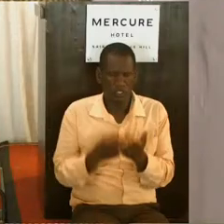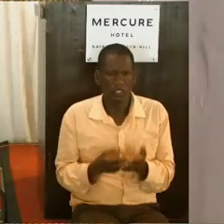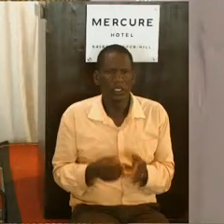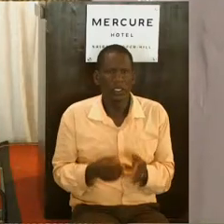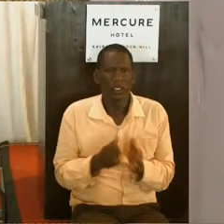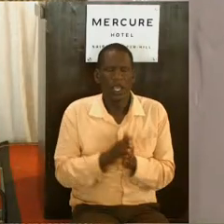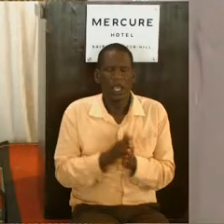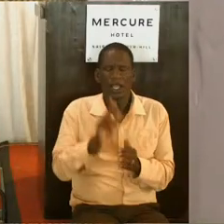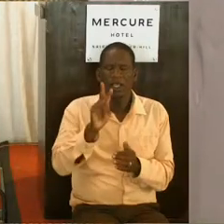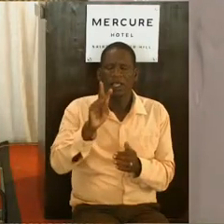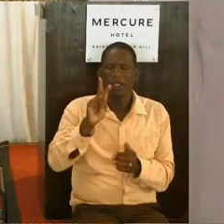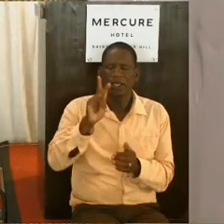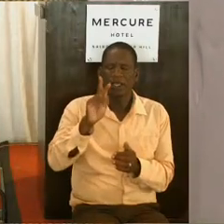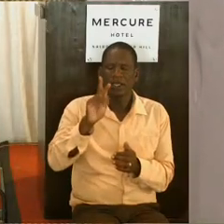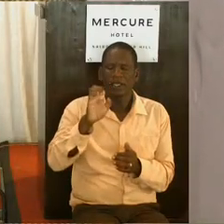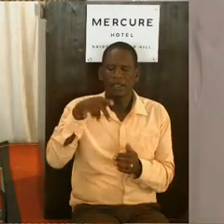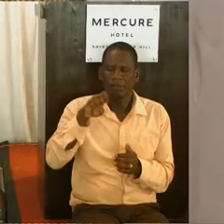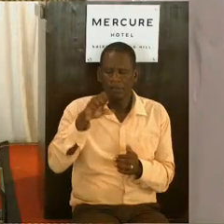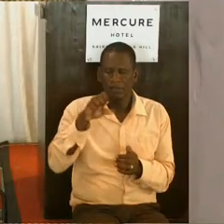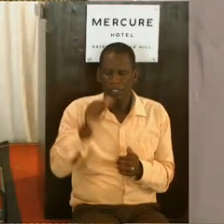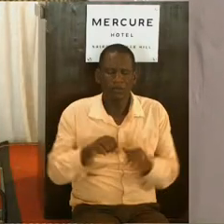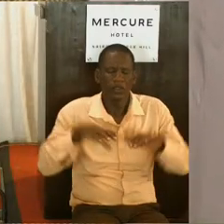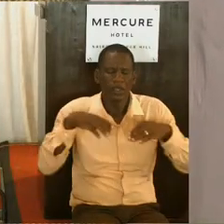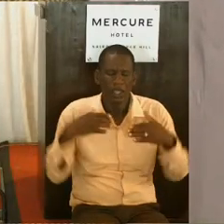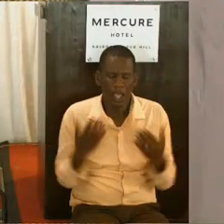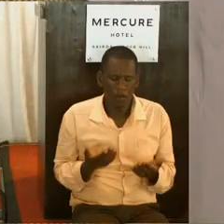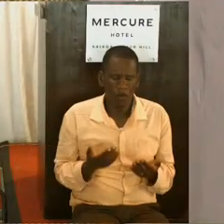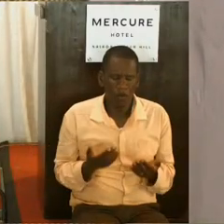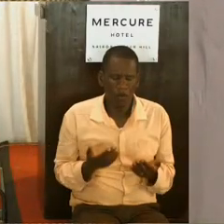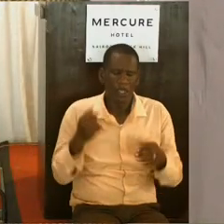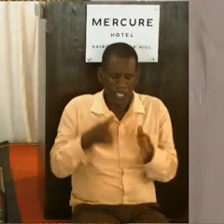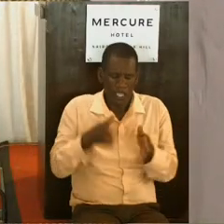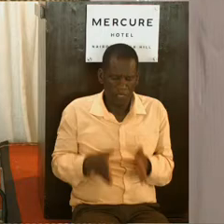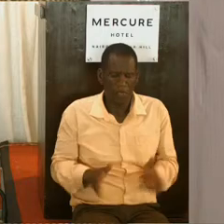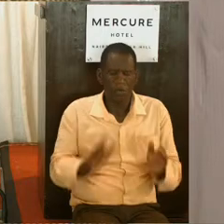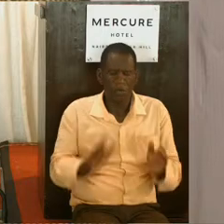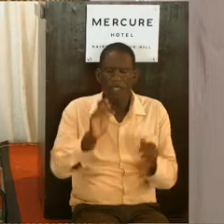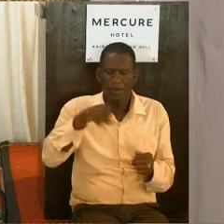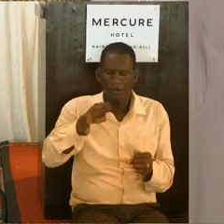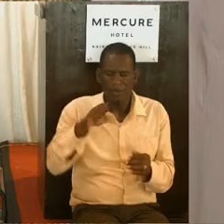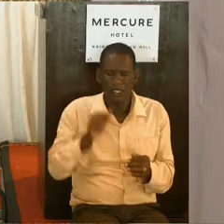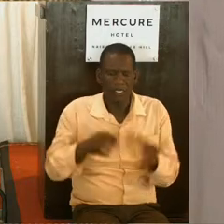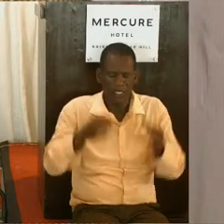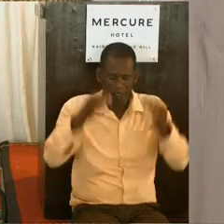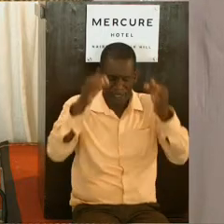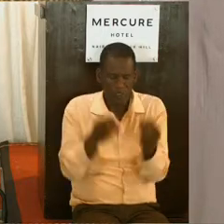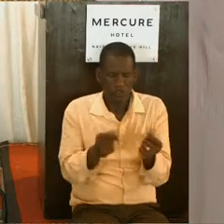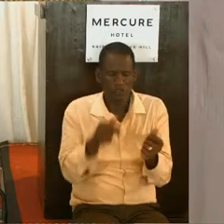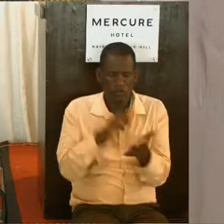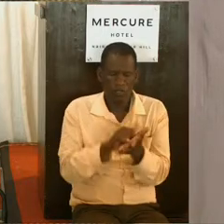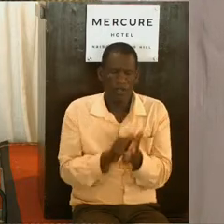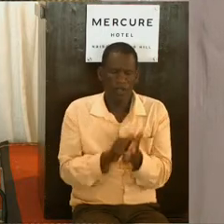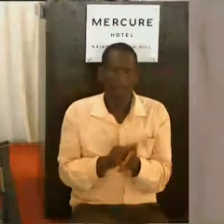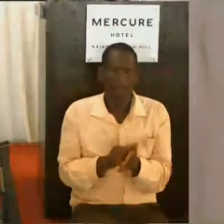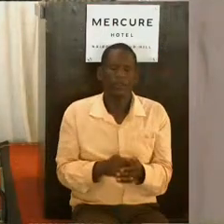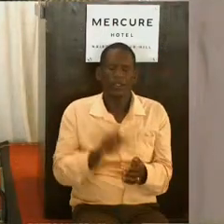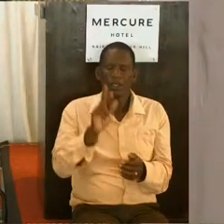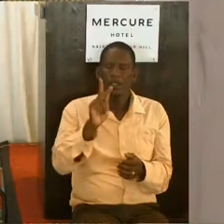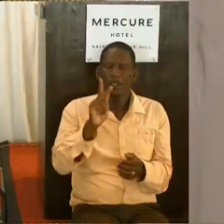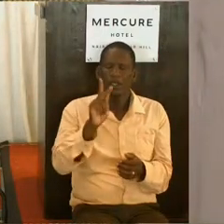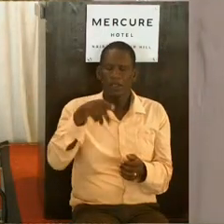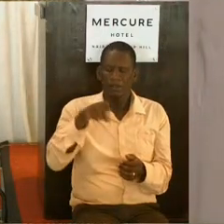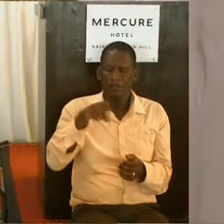and capsa how in in the way it chose to address that it has